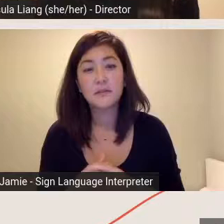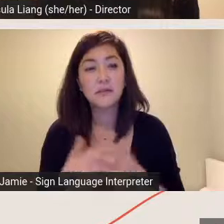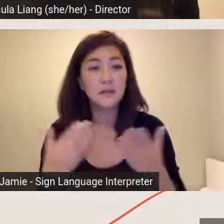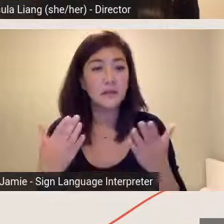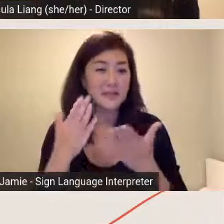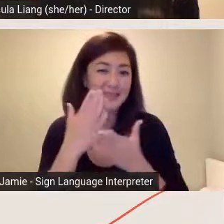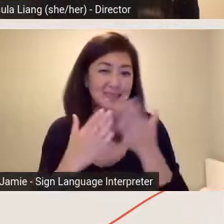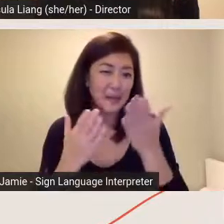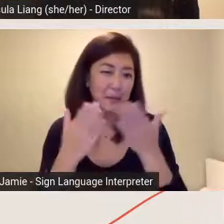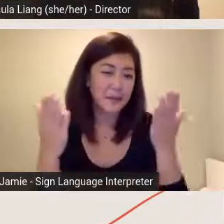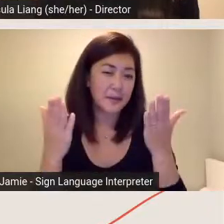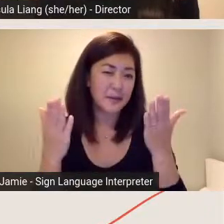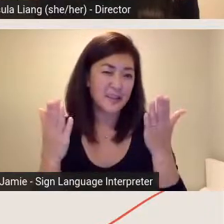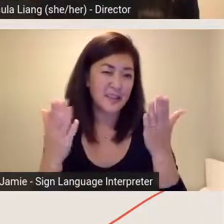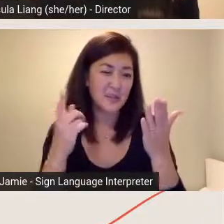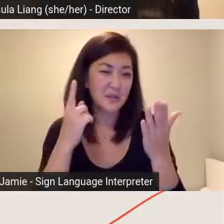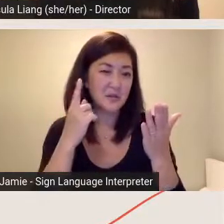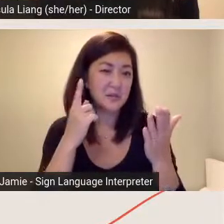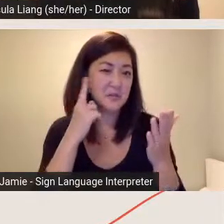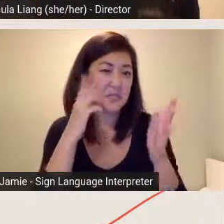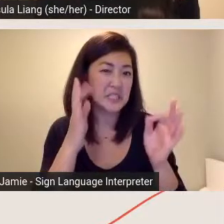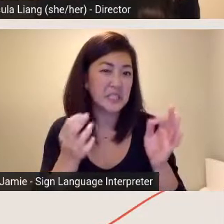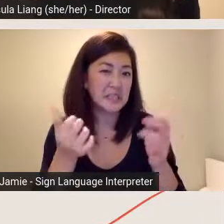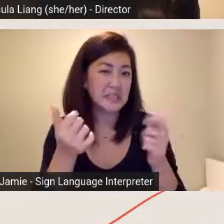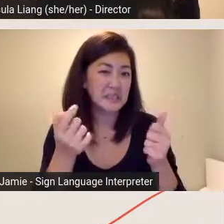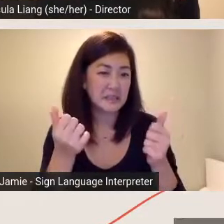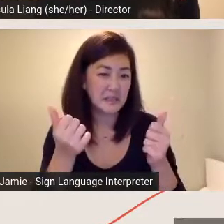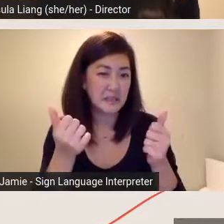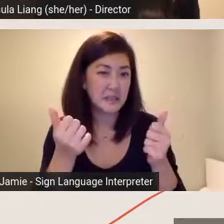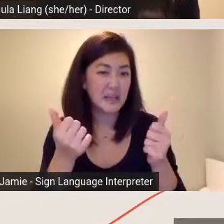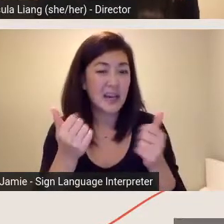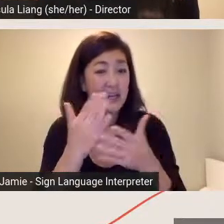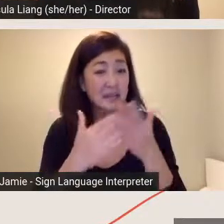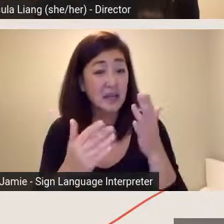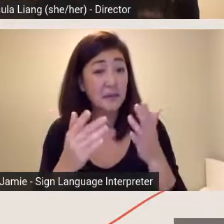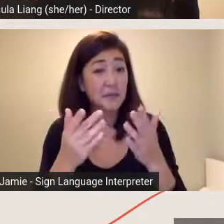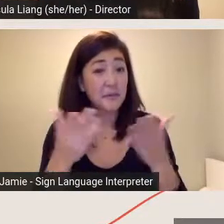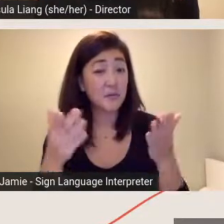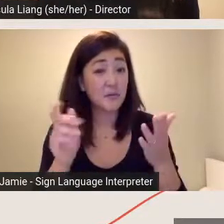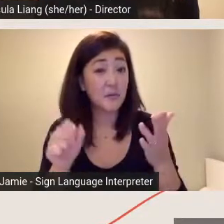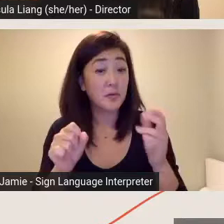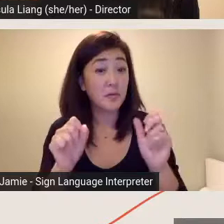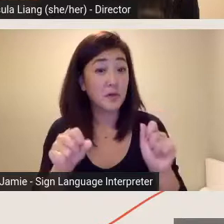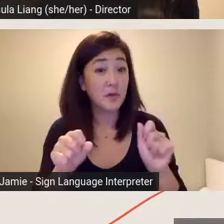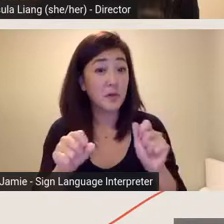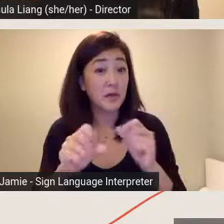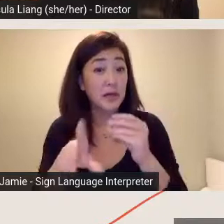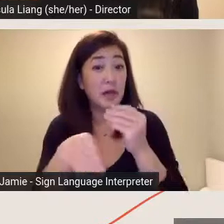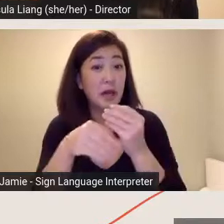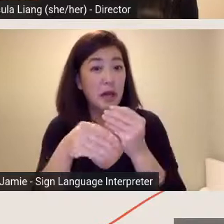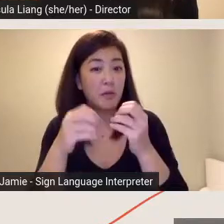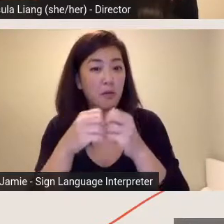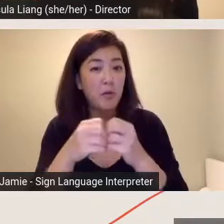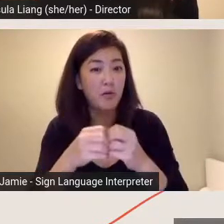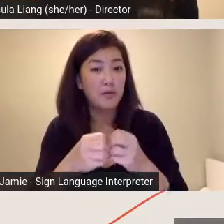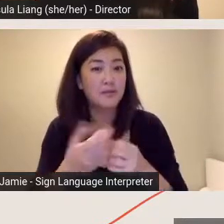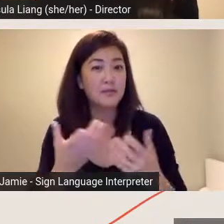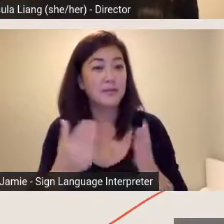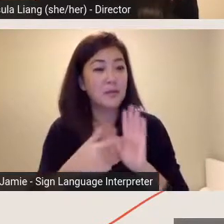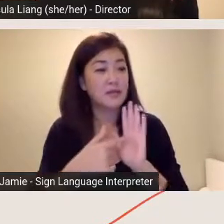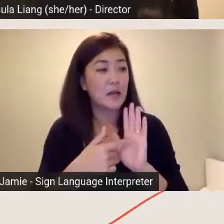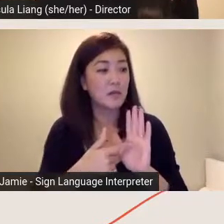there were things that we cut out where we could have pushed it more one way or another. For example, the former police